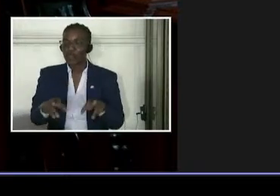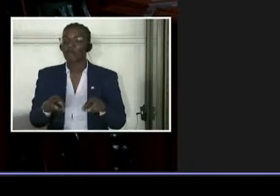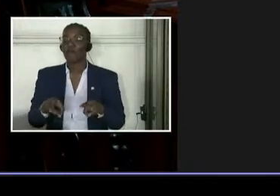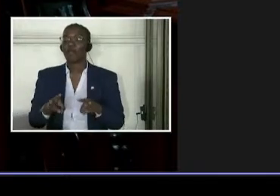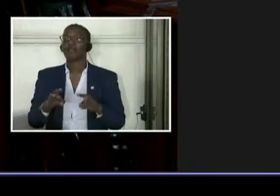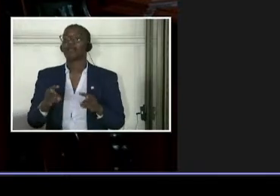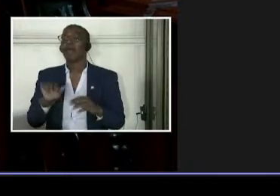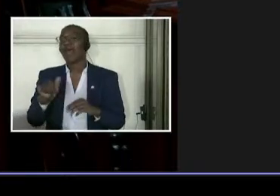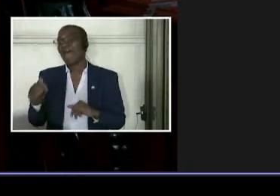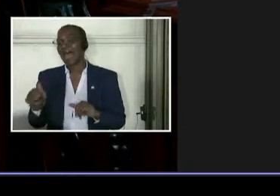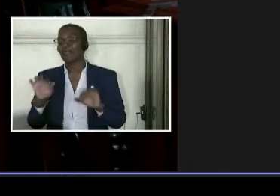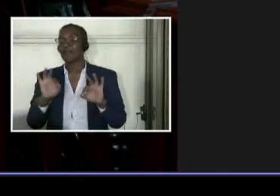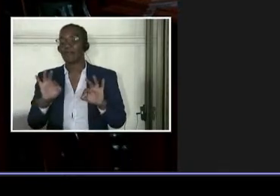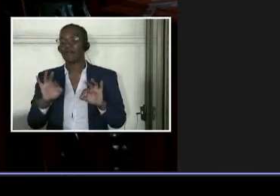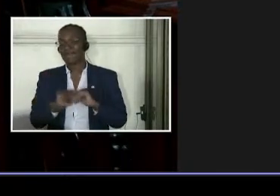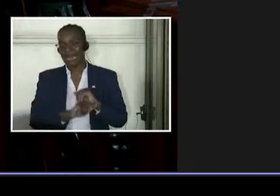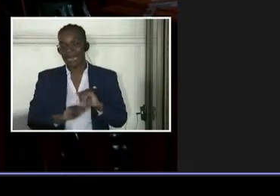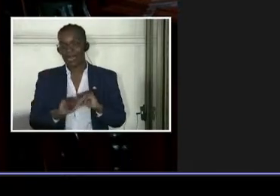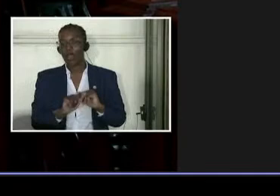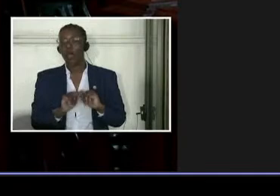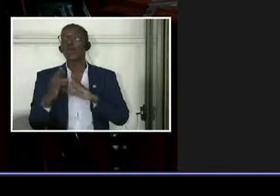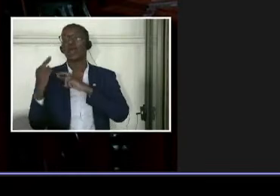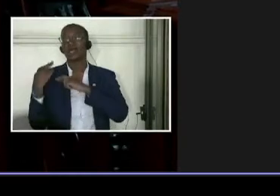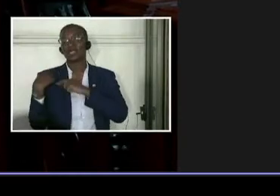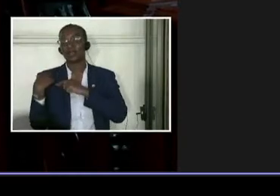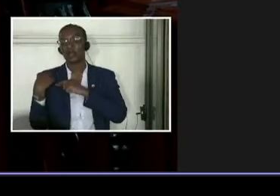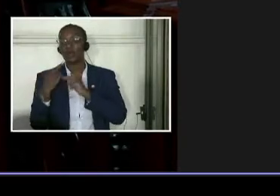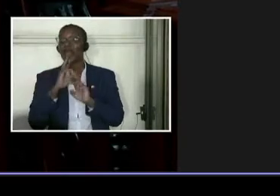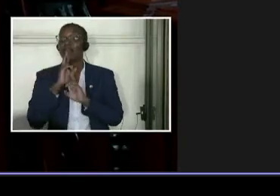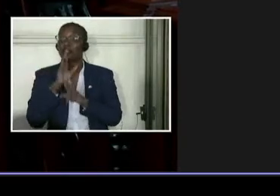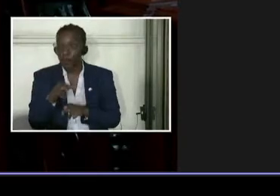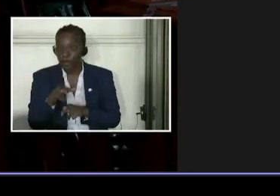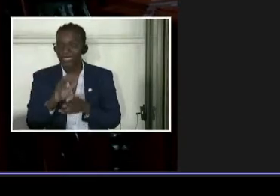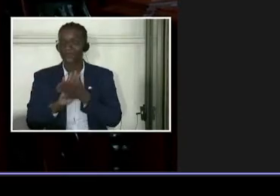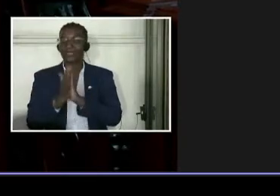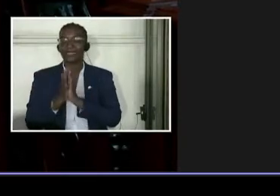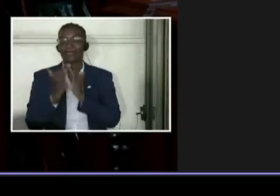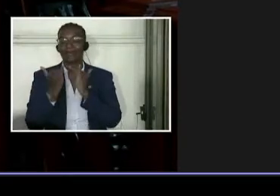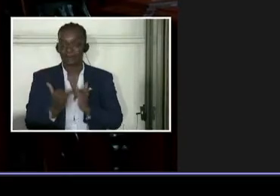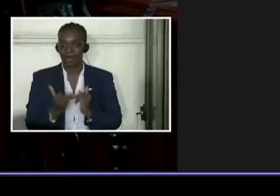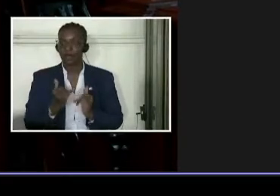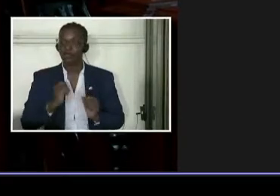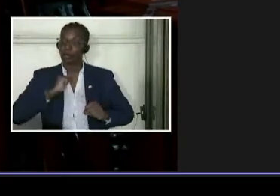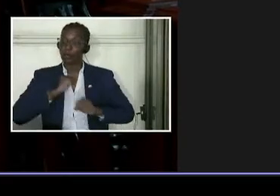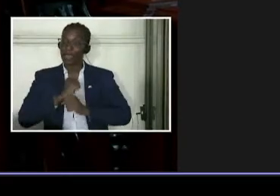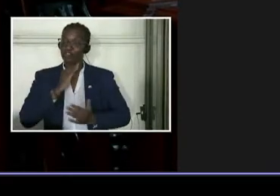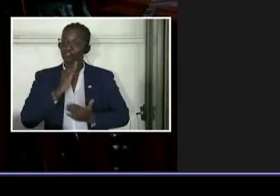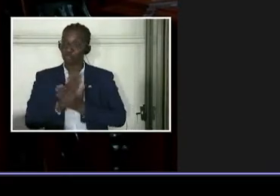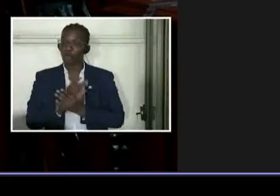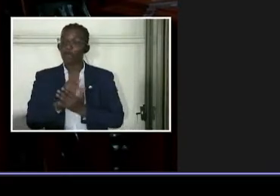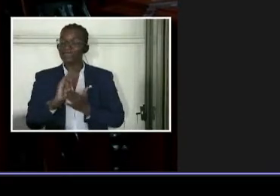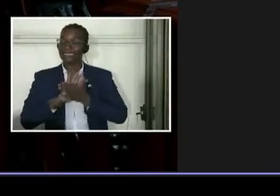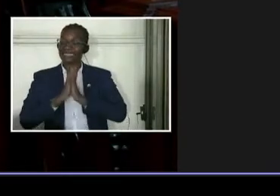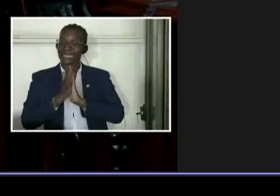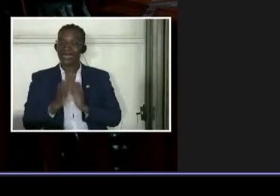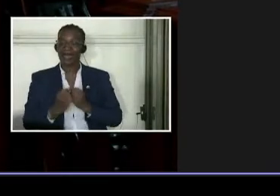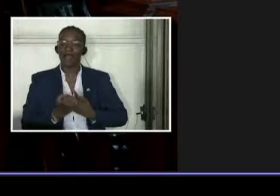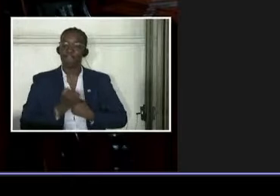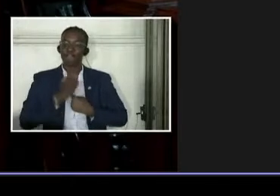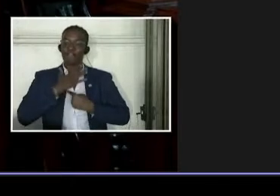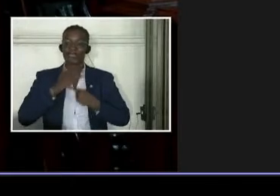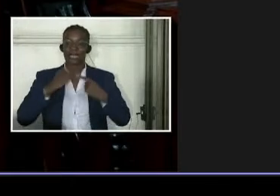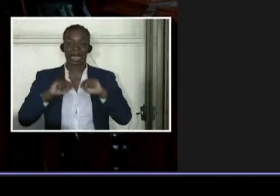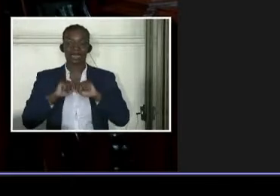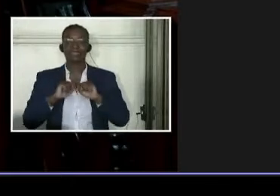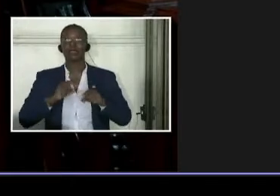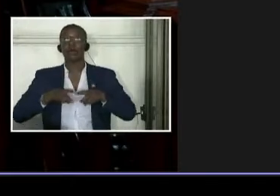any other unsuitable land. We are responding to the disaster as well and making sure that this disaster doesn't affect us moving forward in a manner